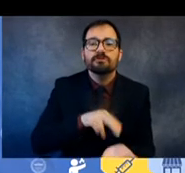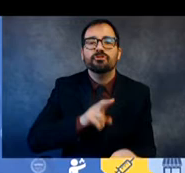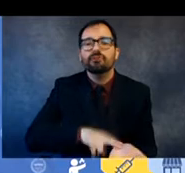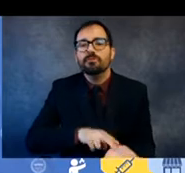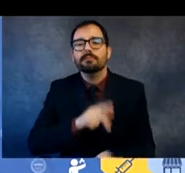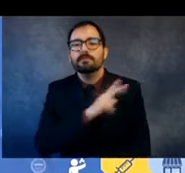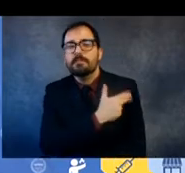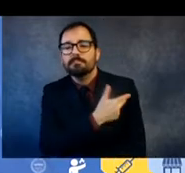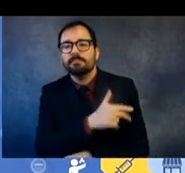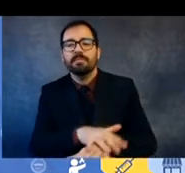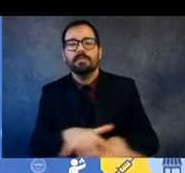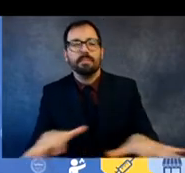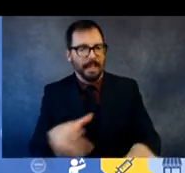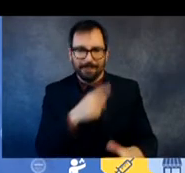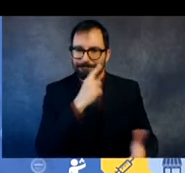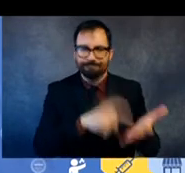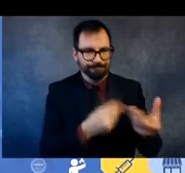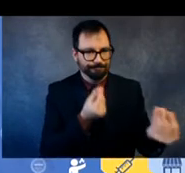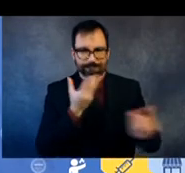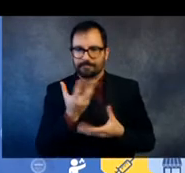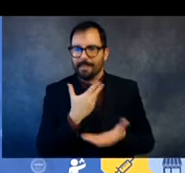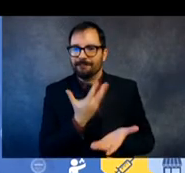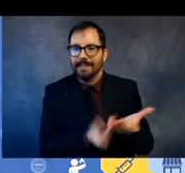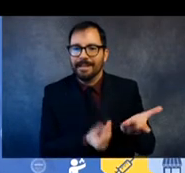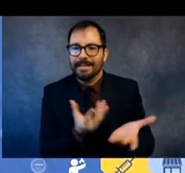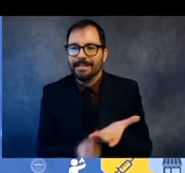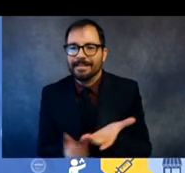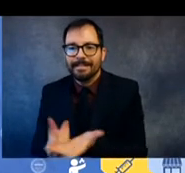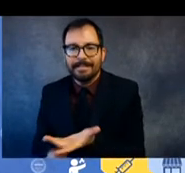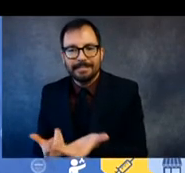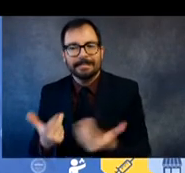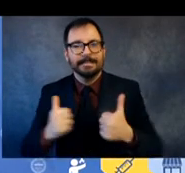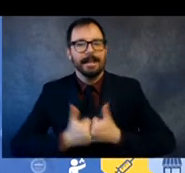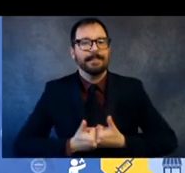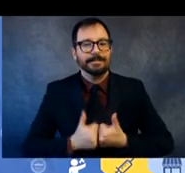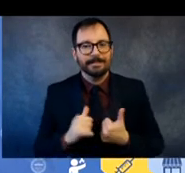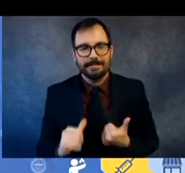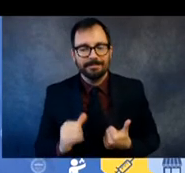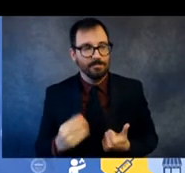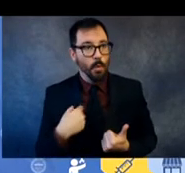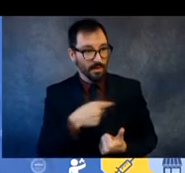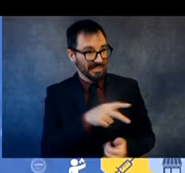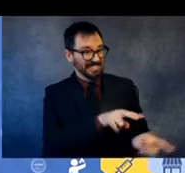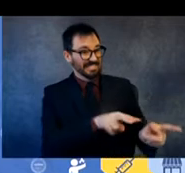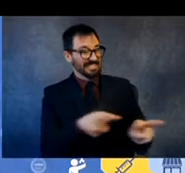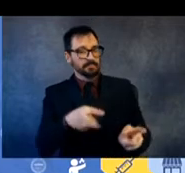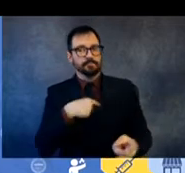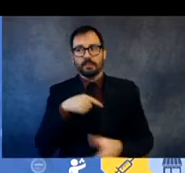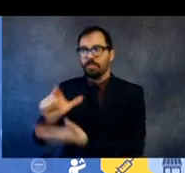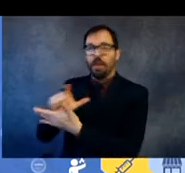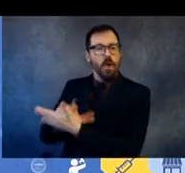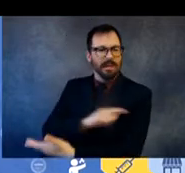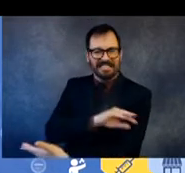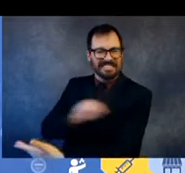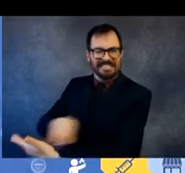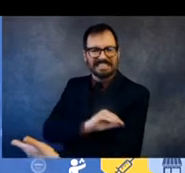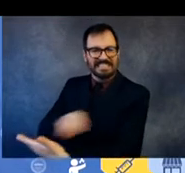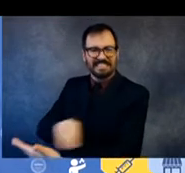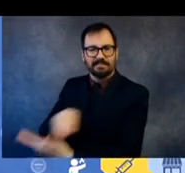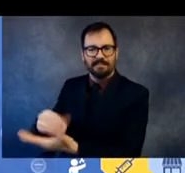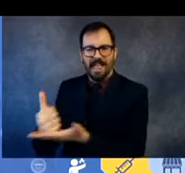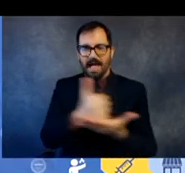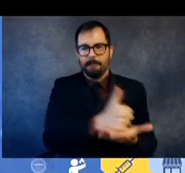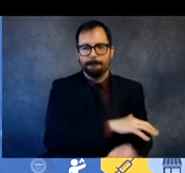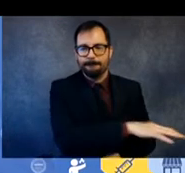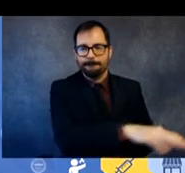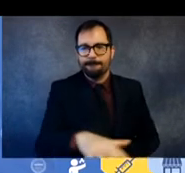And so we try to translate that into the legislation, sitting with Richie Neal and his